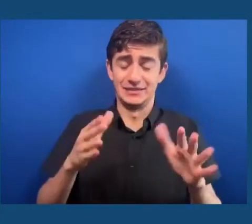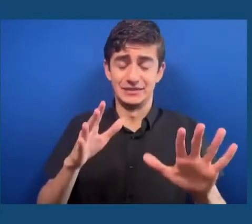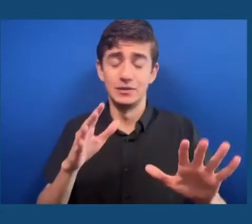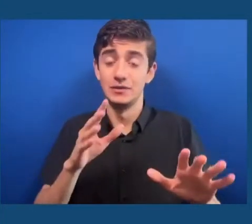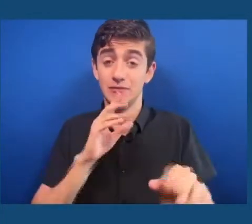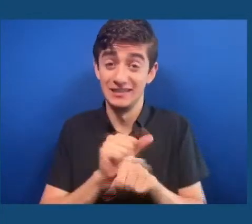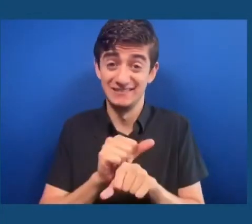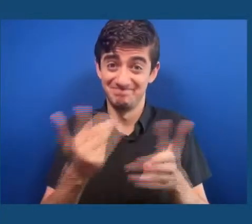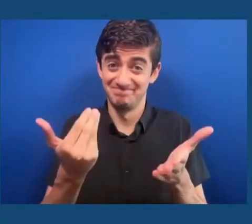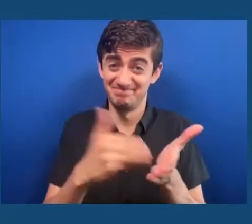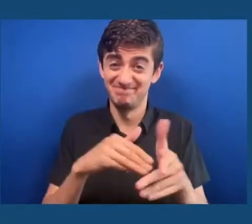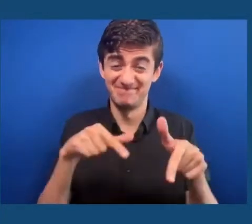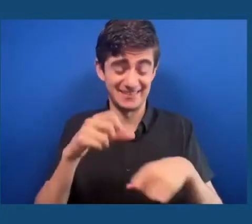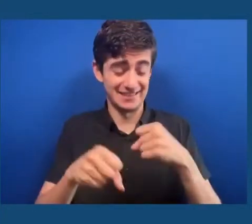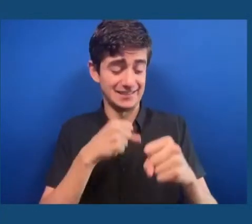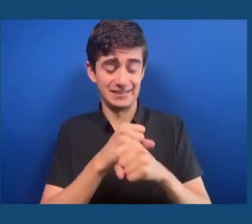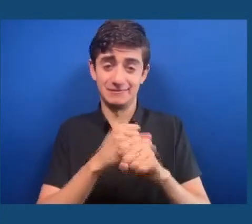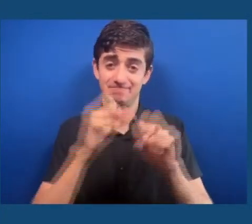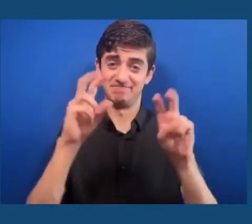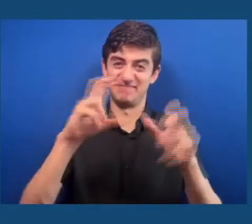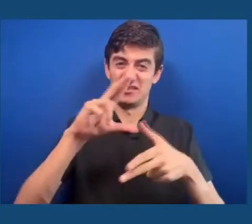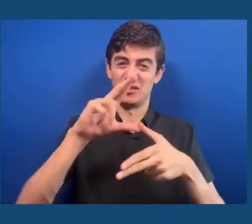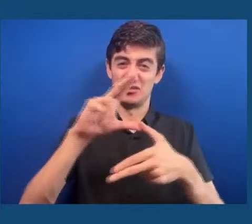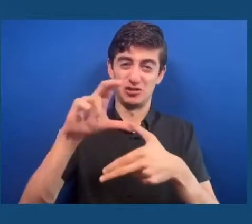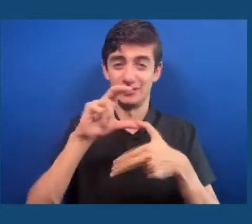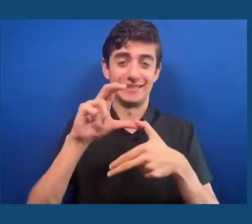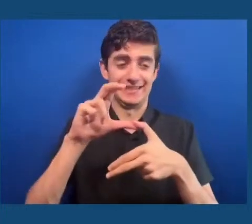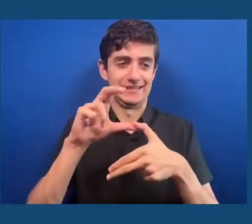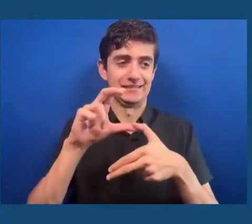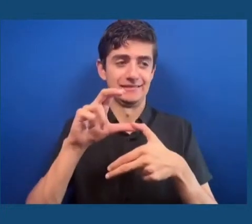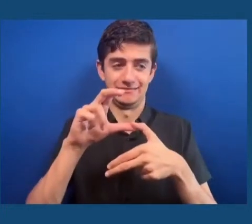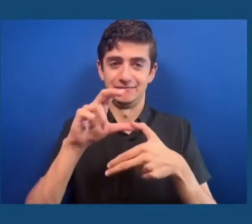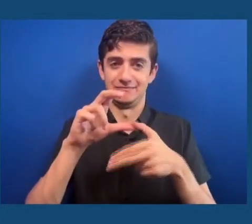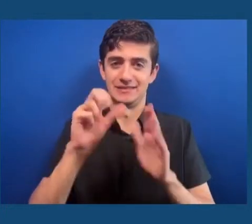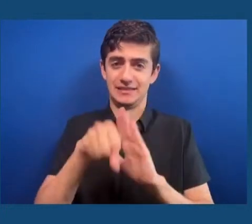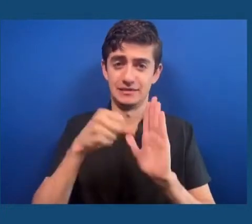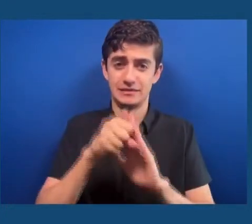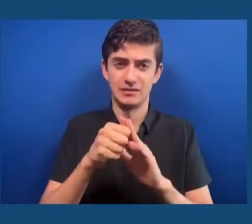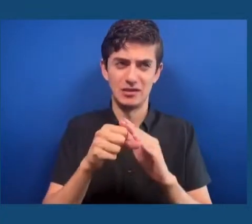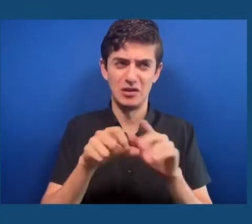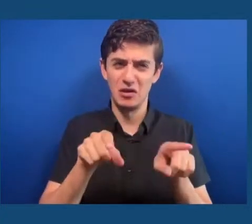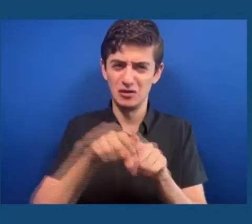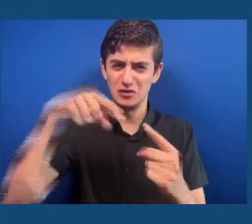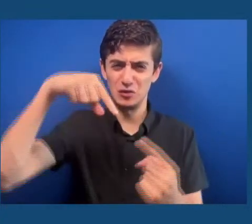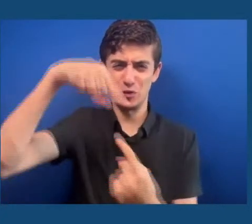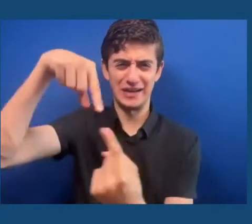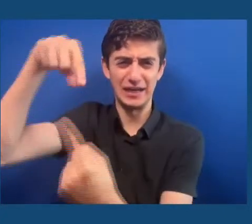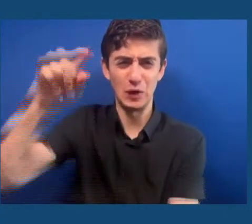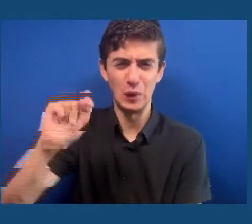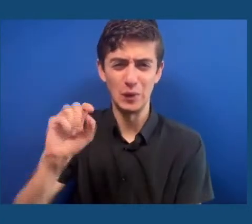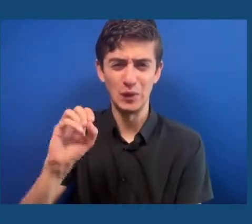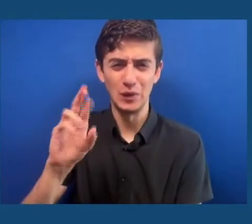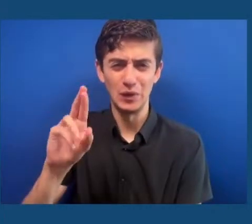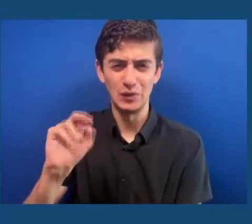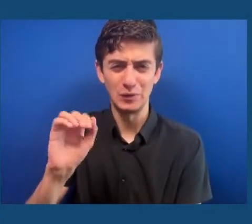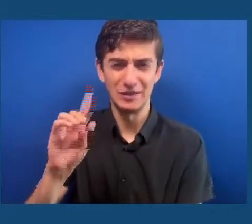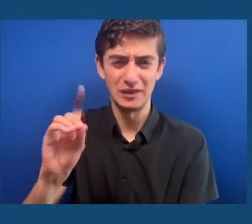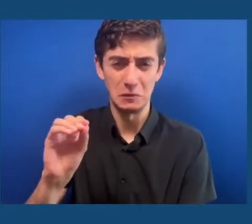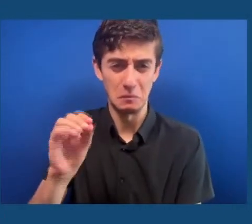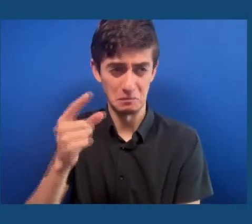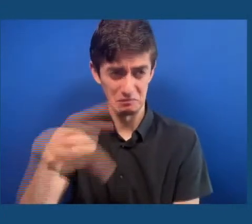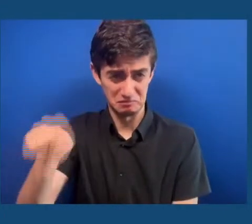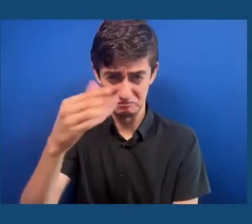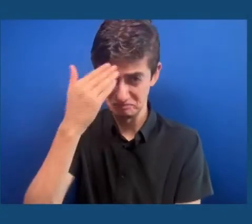season. We are also in tornado season. Did you ever know we have tornado season in the state of New York? In the month of